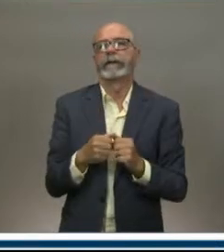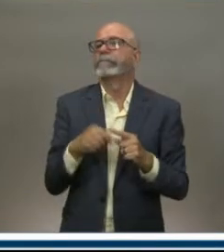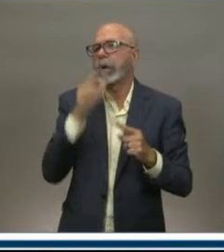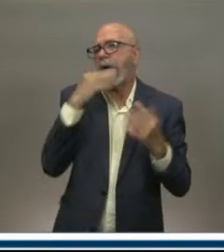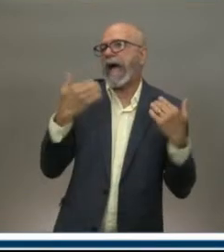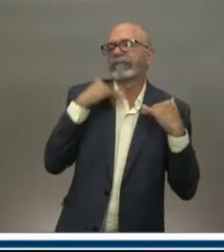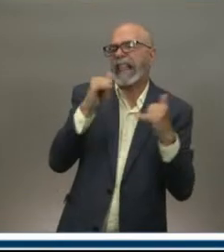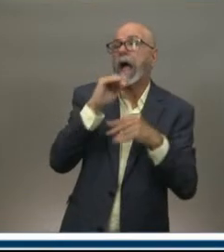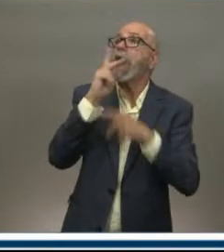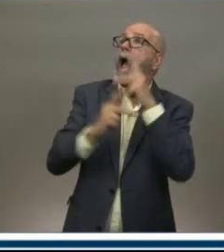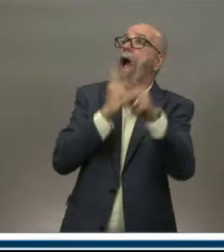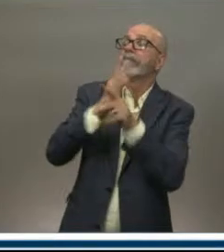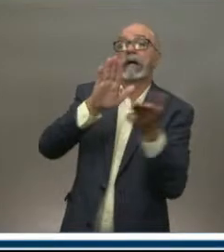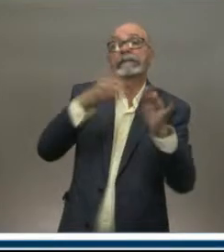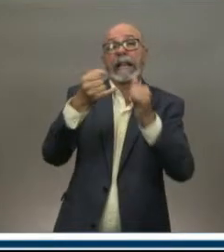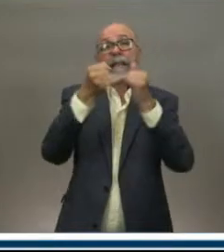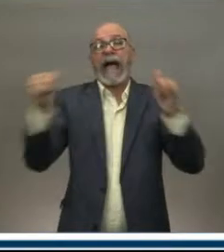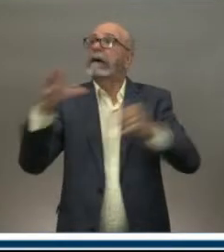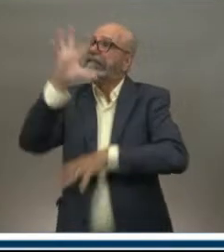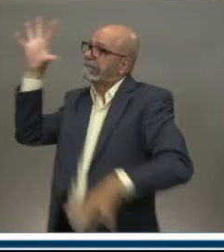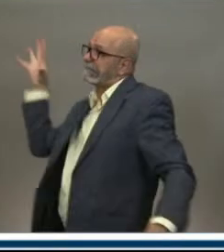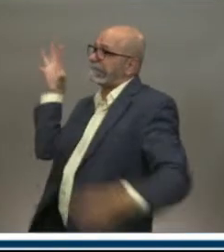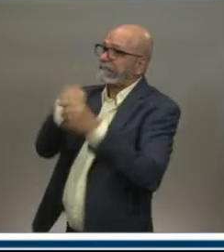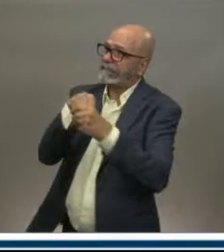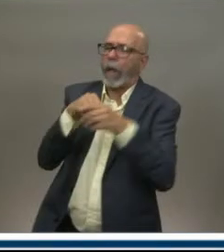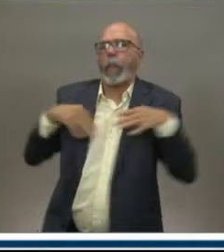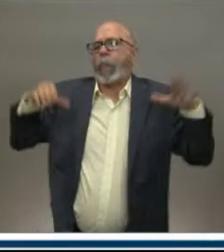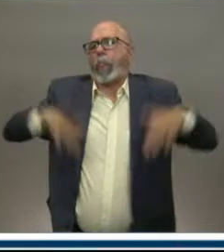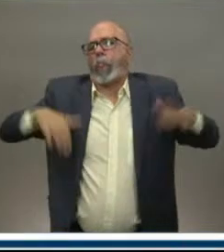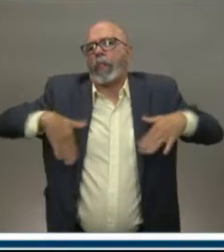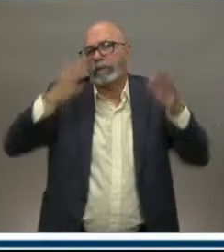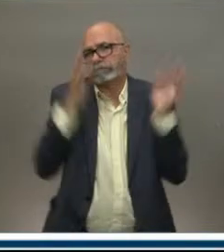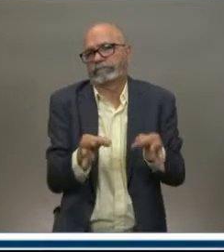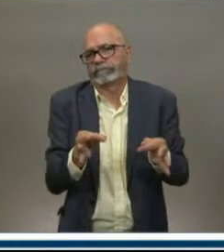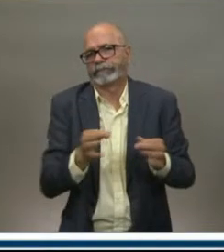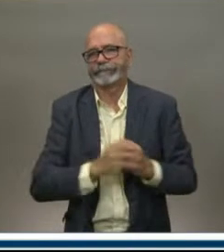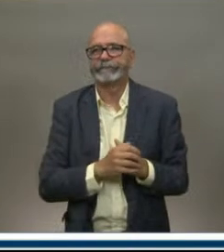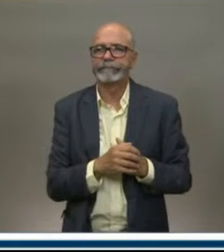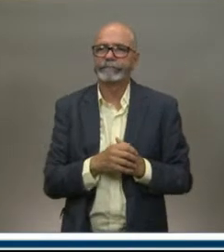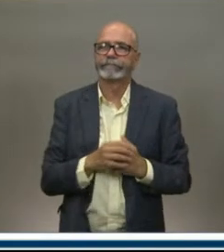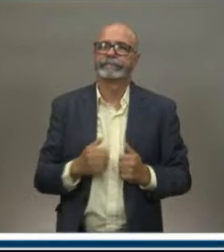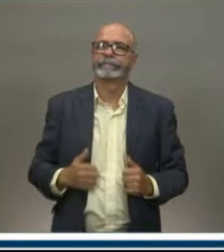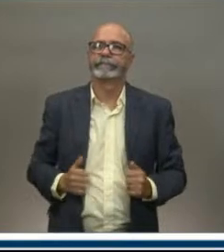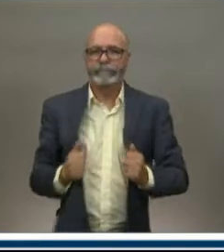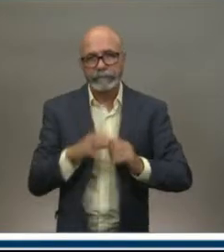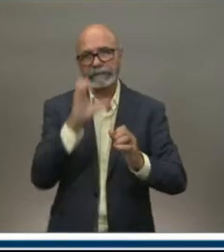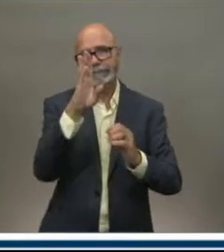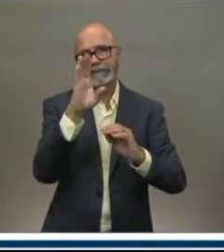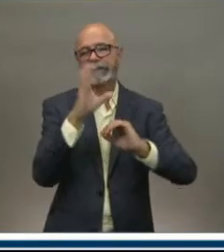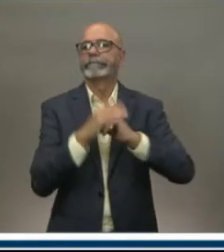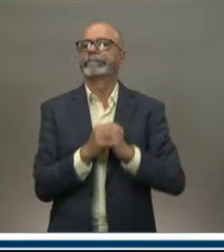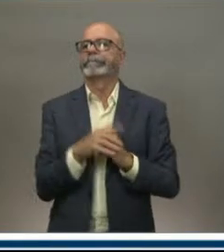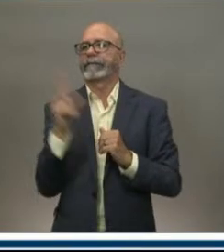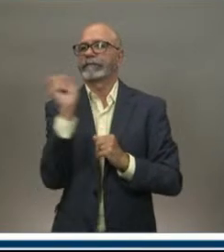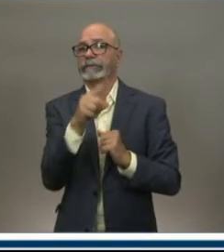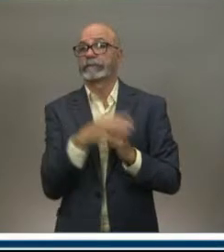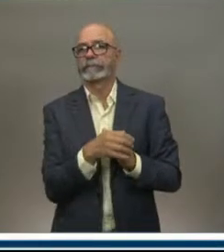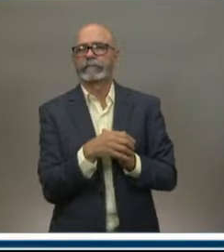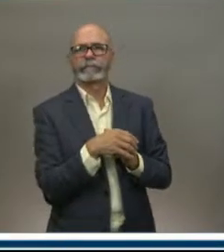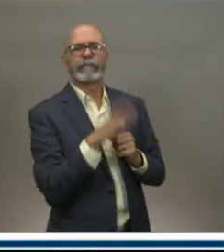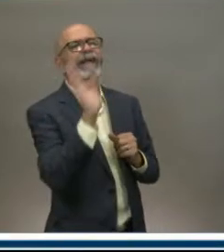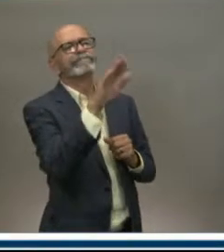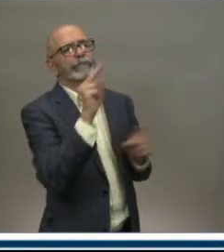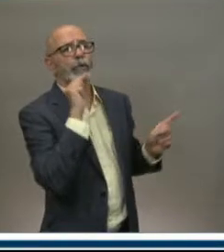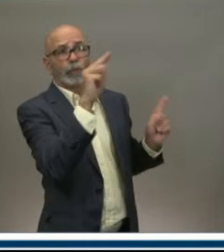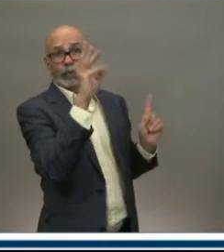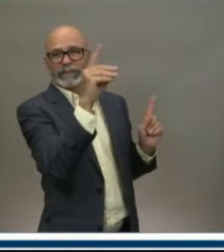for everything. Next, we'll go to Shayna Luck from CBC. Go ahead, Shayna. Minister, I'm wondering about Northwood's proposal to move to